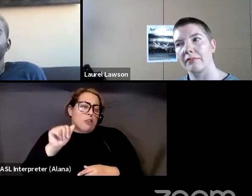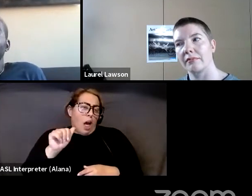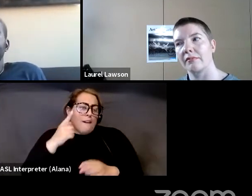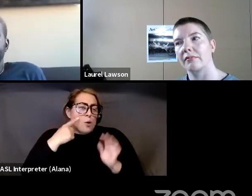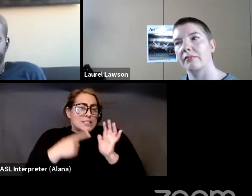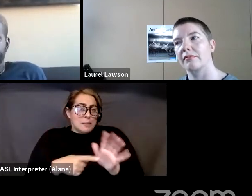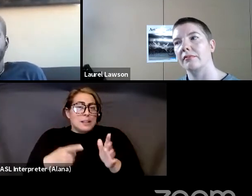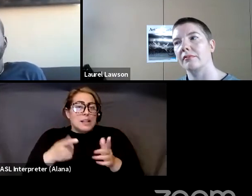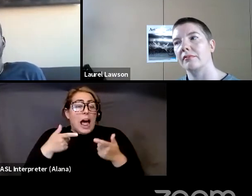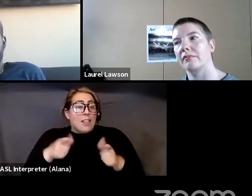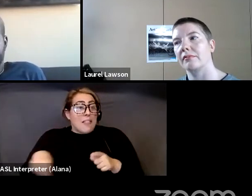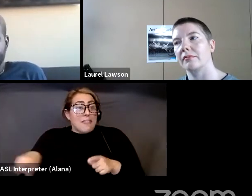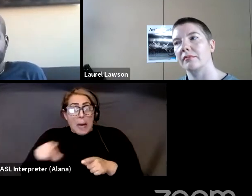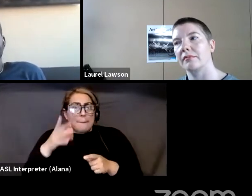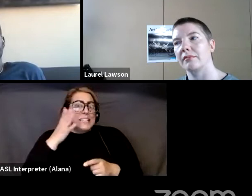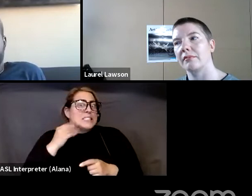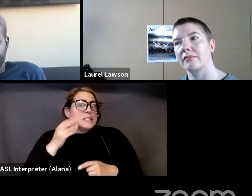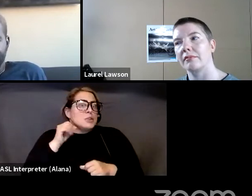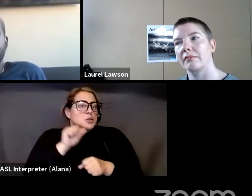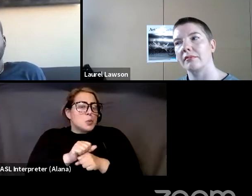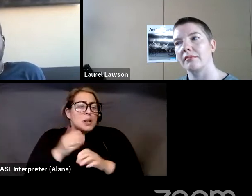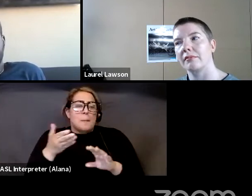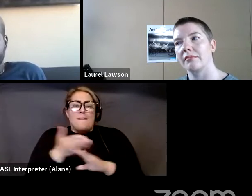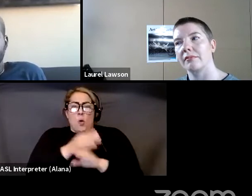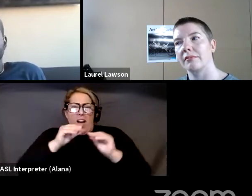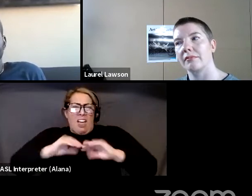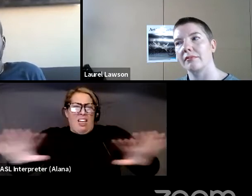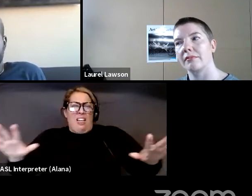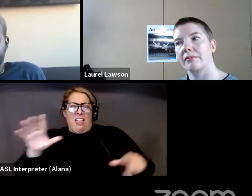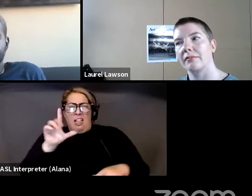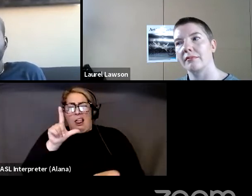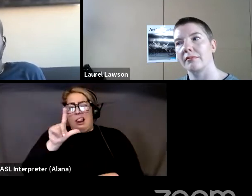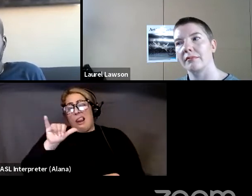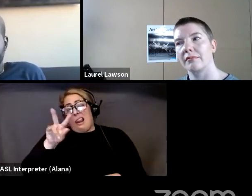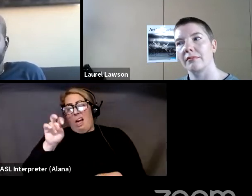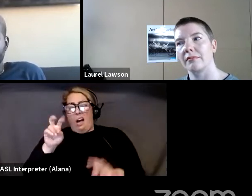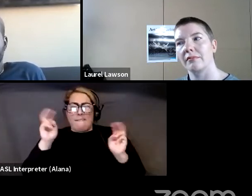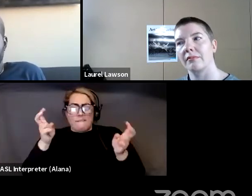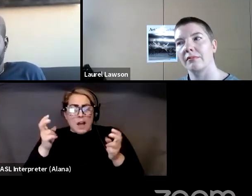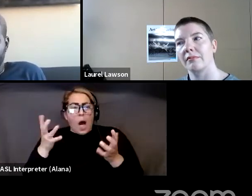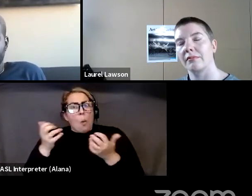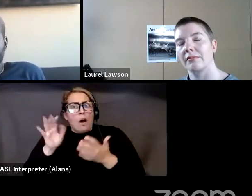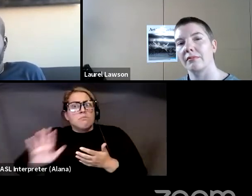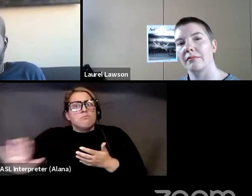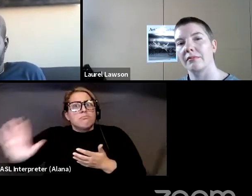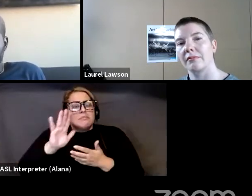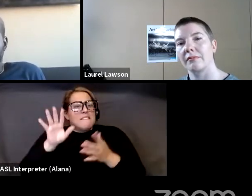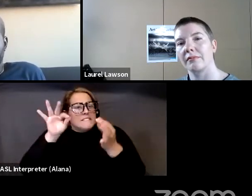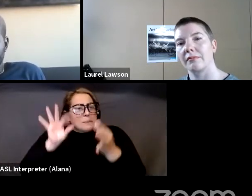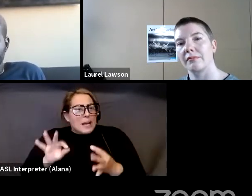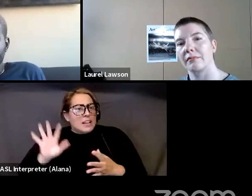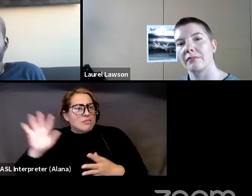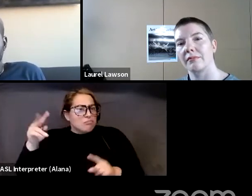before it goes quote unquote live, right? To get feedback and their perspective.